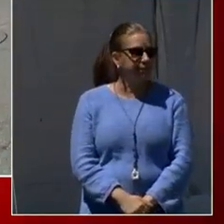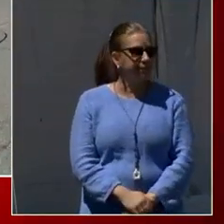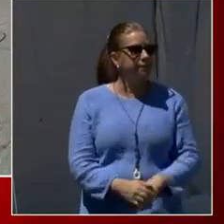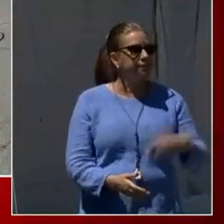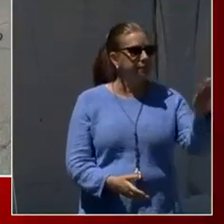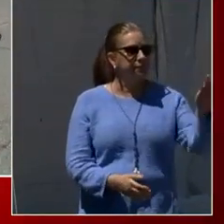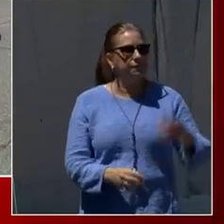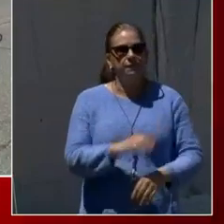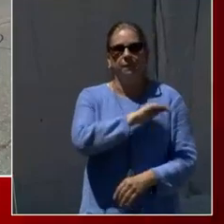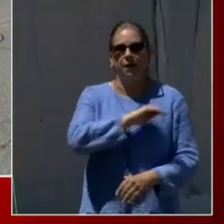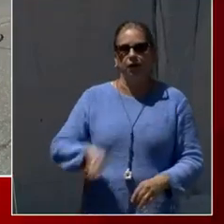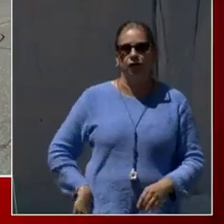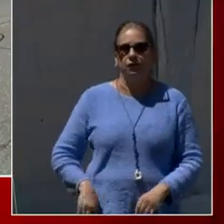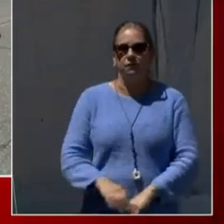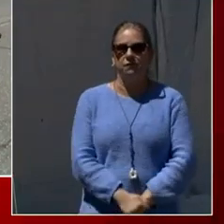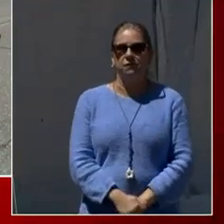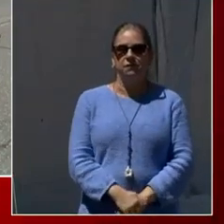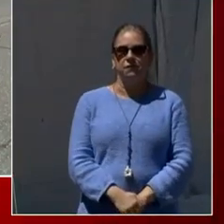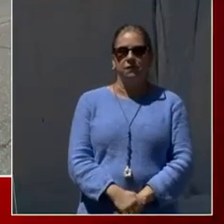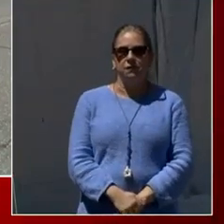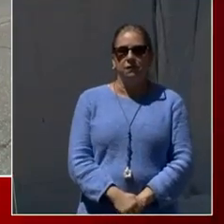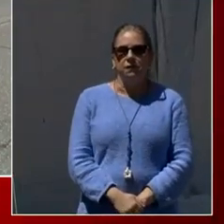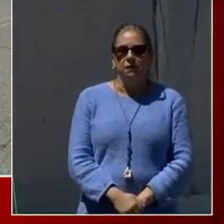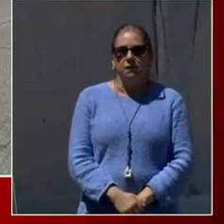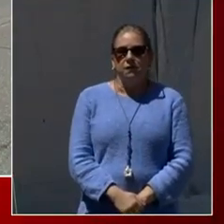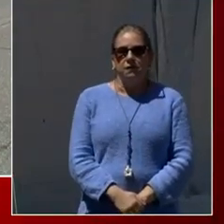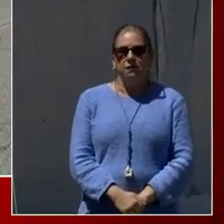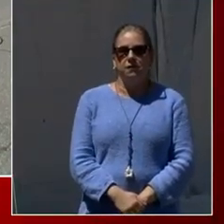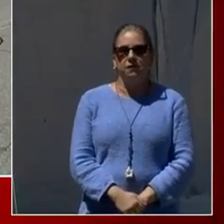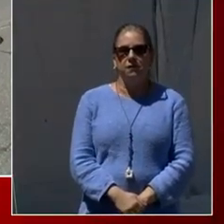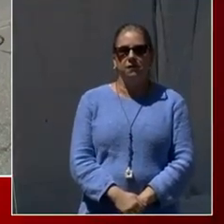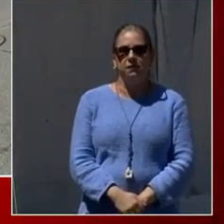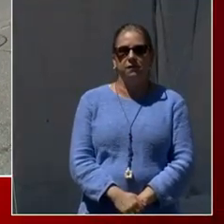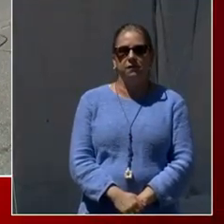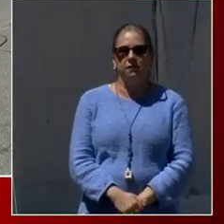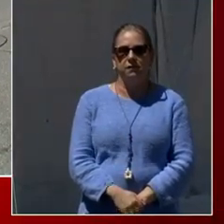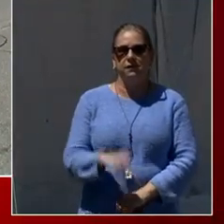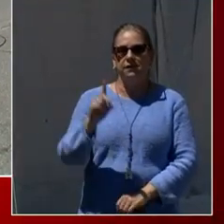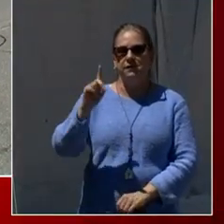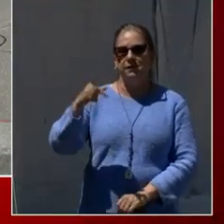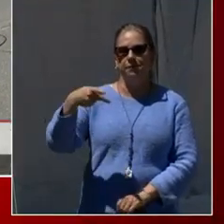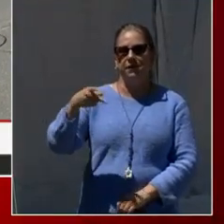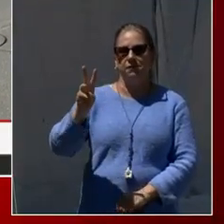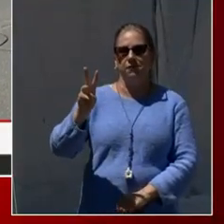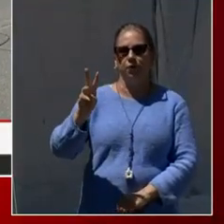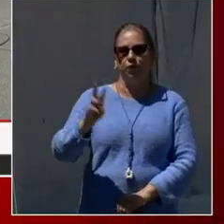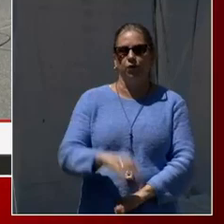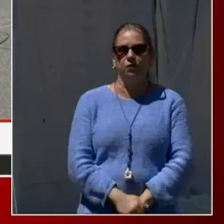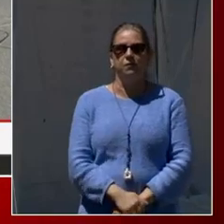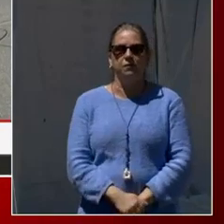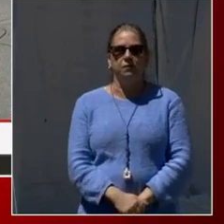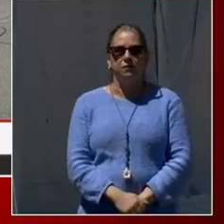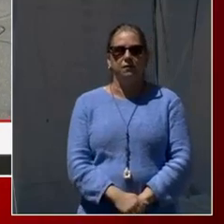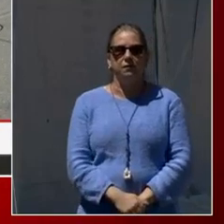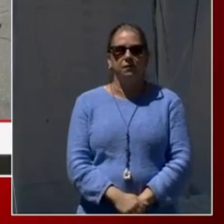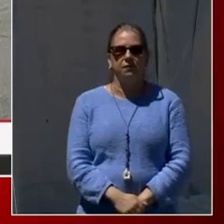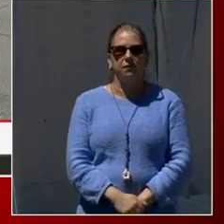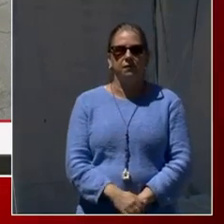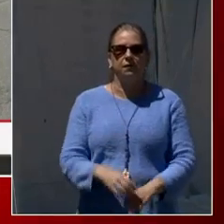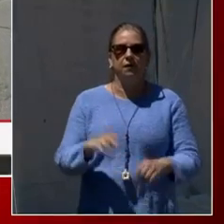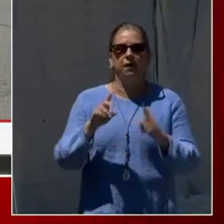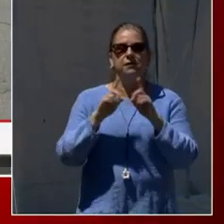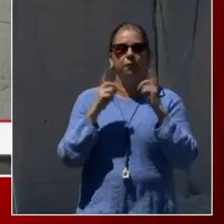also want to acknowledge DPW, the D.C. Department of Public Works, and you may not think they're in